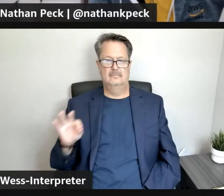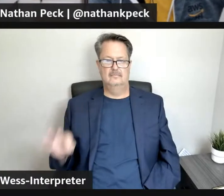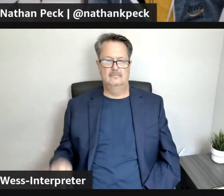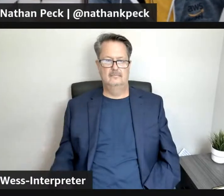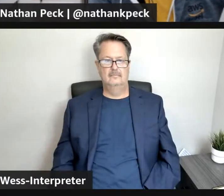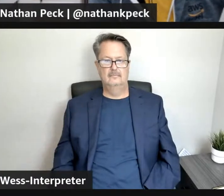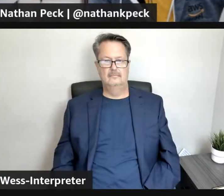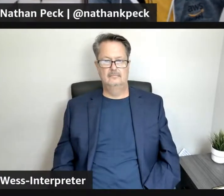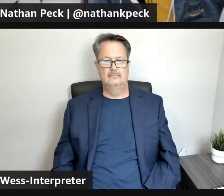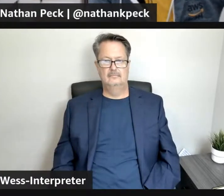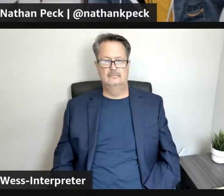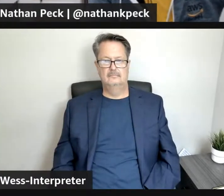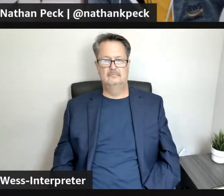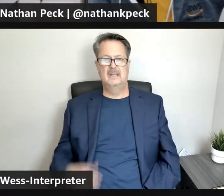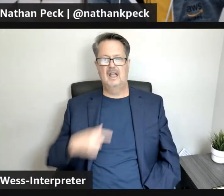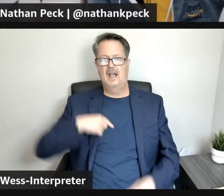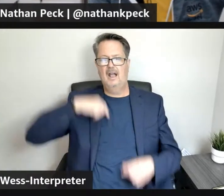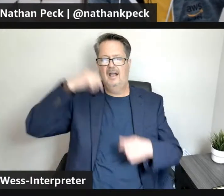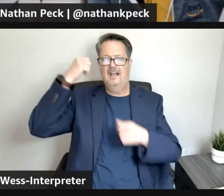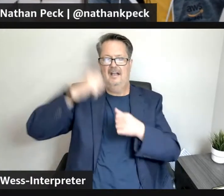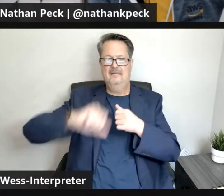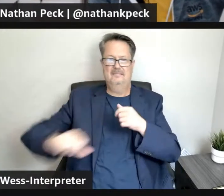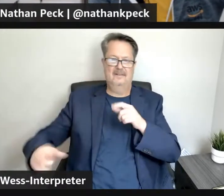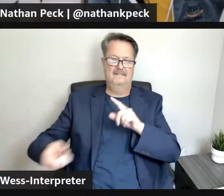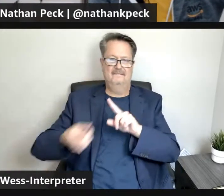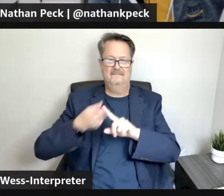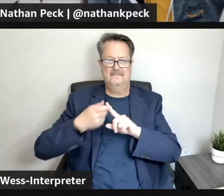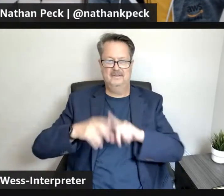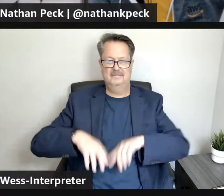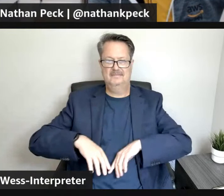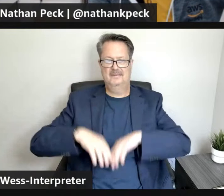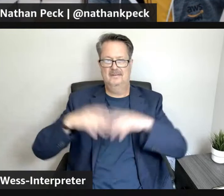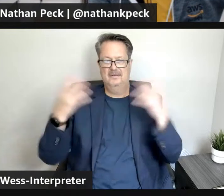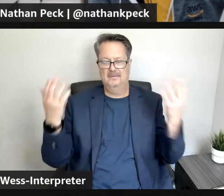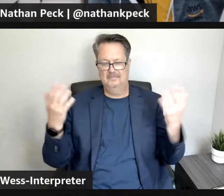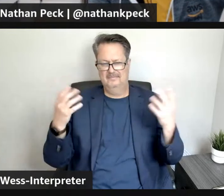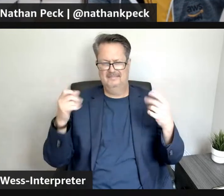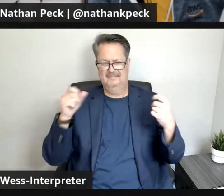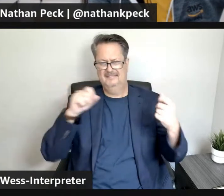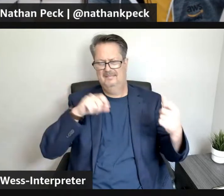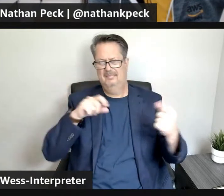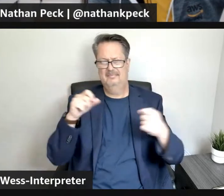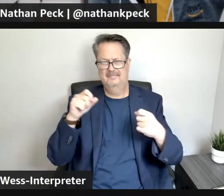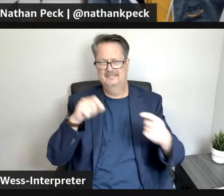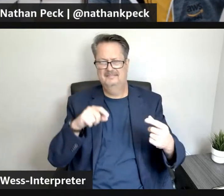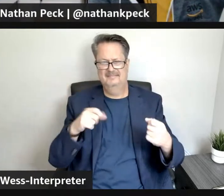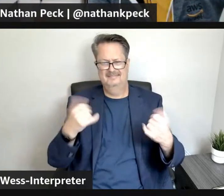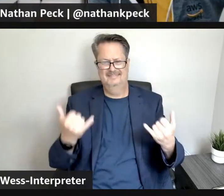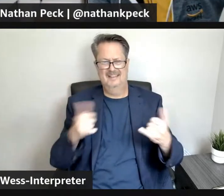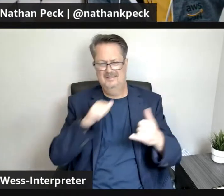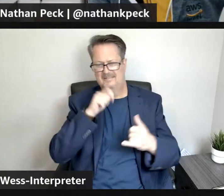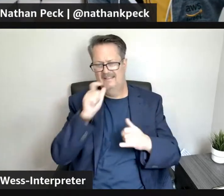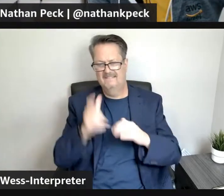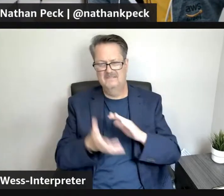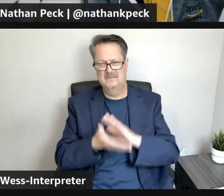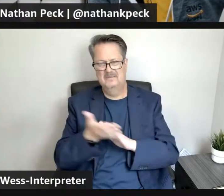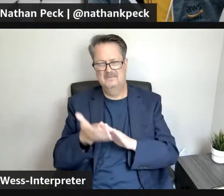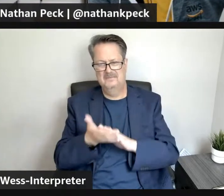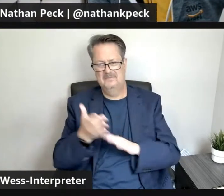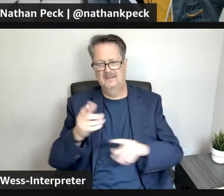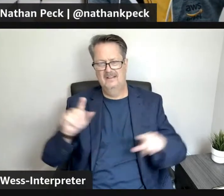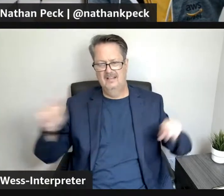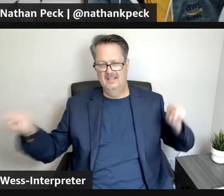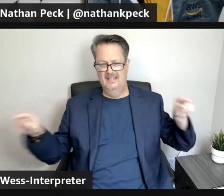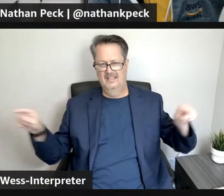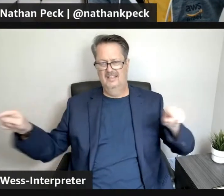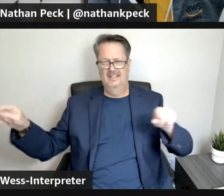Nice. So I remember when I first adopted OpenTelemetry, I was like, wow, now I don't have to run multiple agents. I don't have to run an